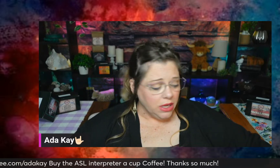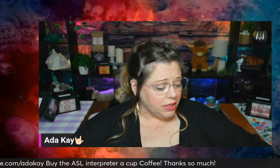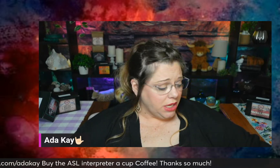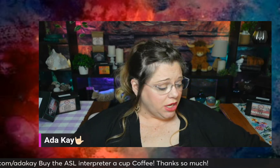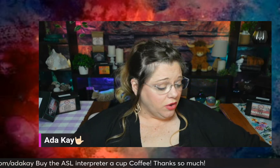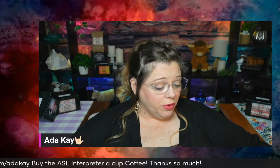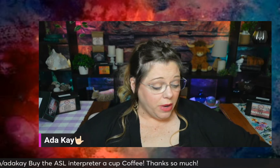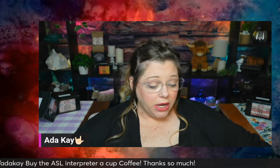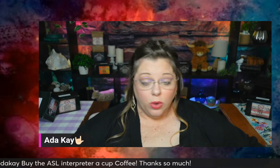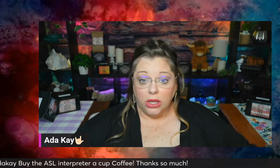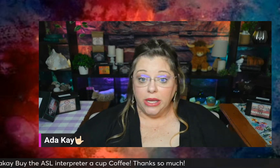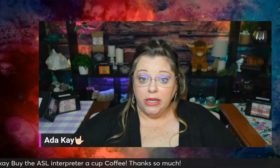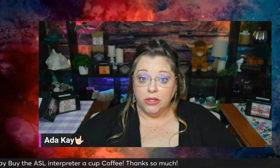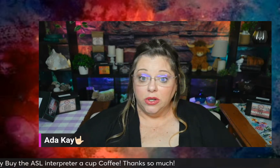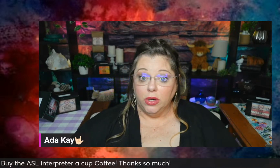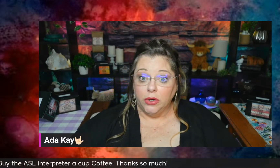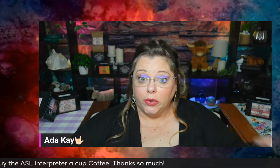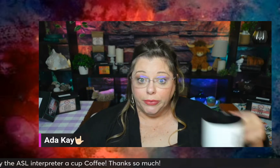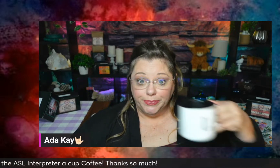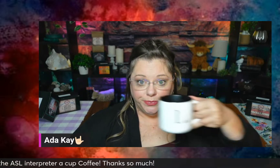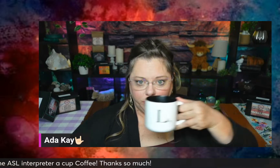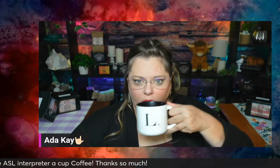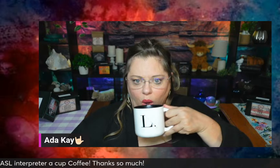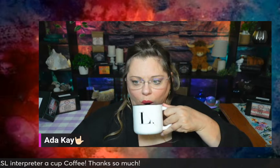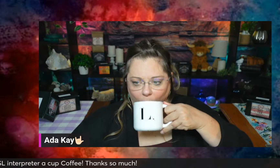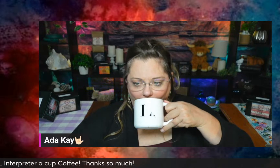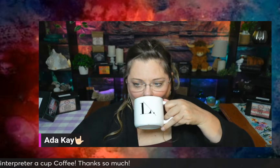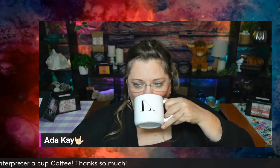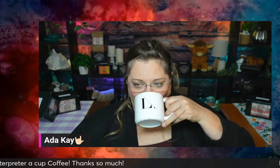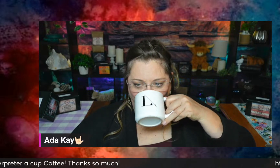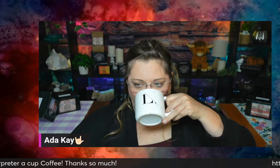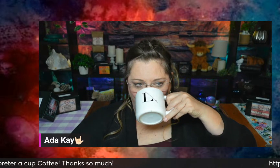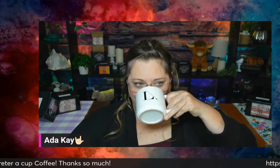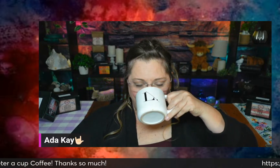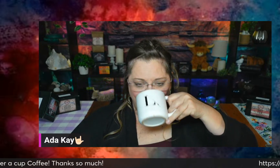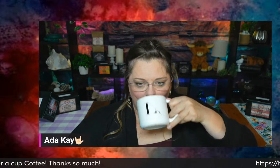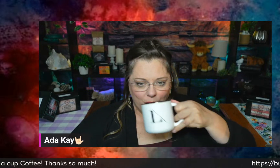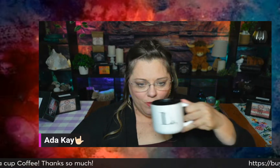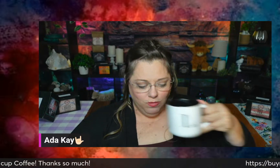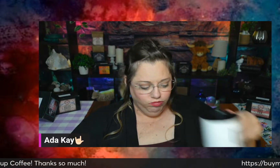I got to take care of your body while I eat a donut hole.